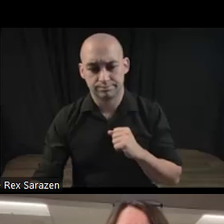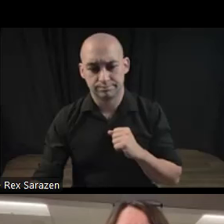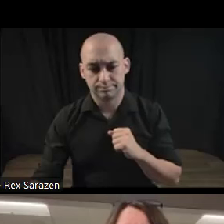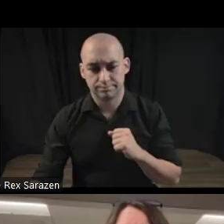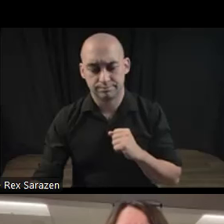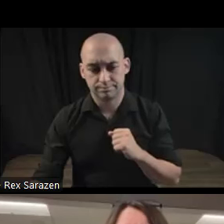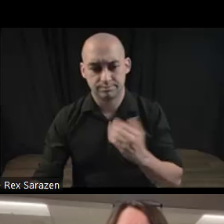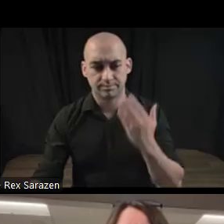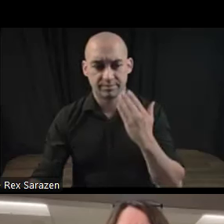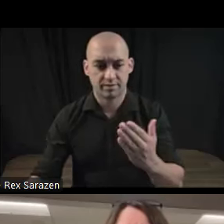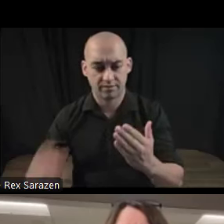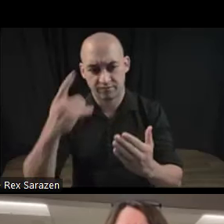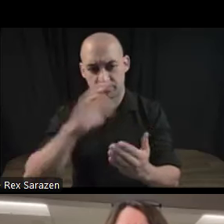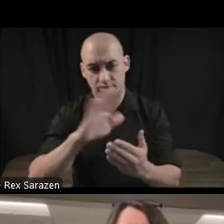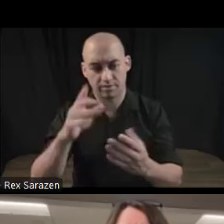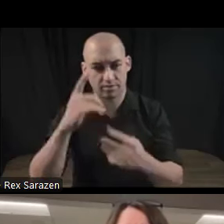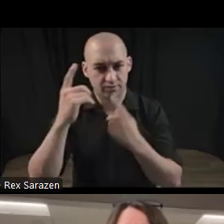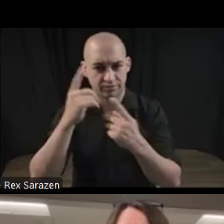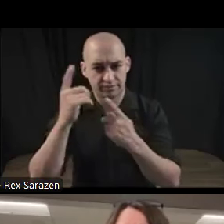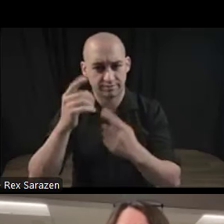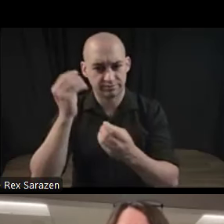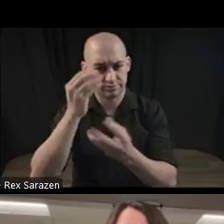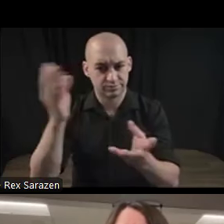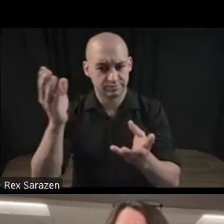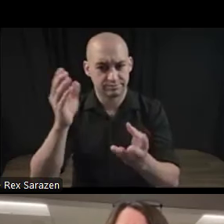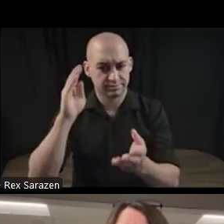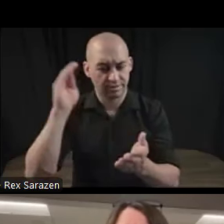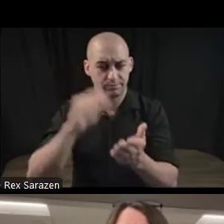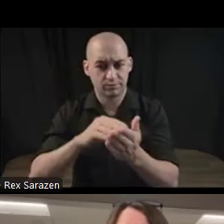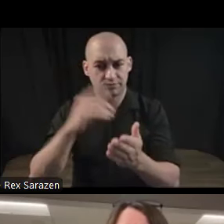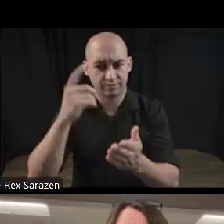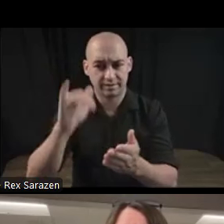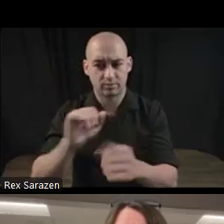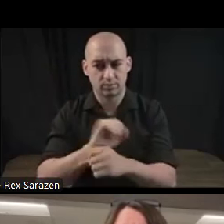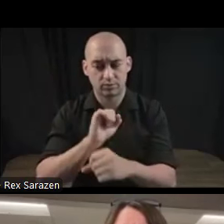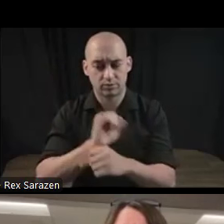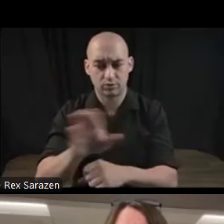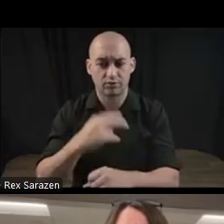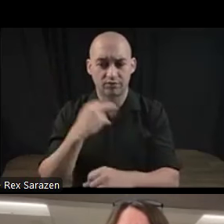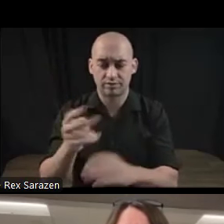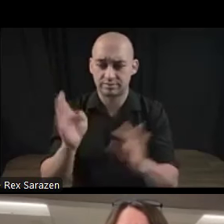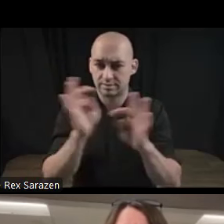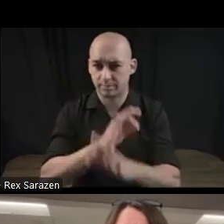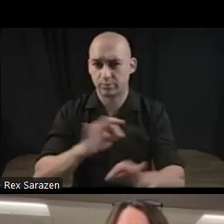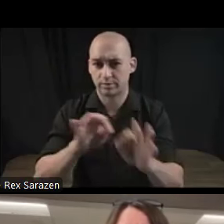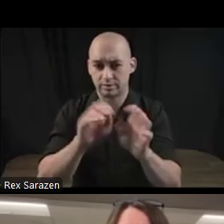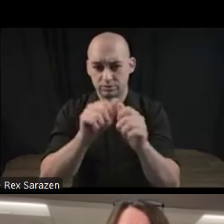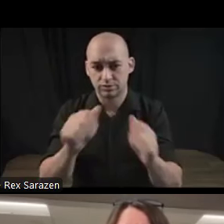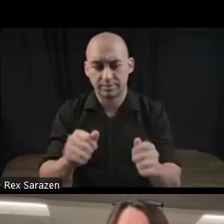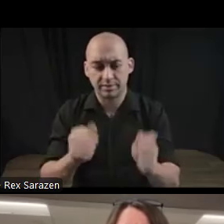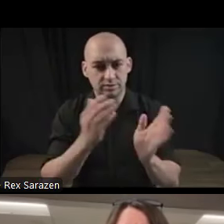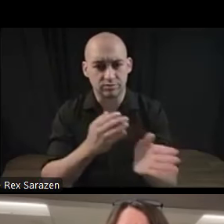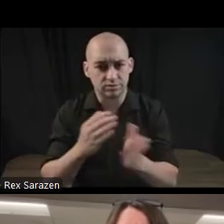Well, thank you for your thoughtful input and commitment to this work. Your voices are critical in shaping strategies that are